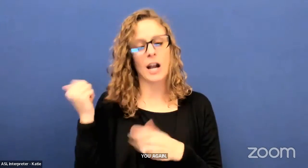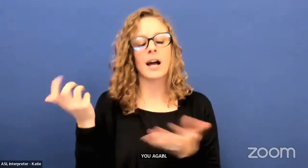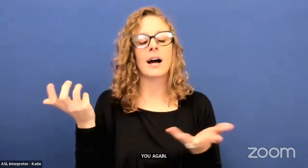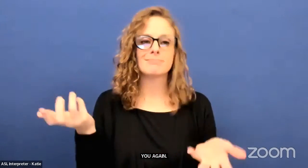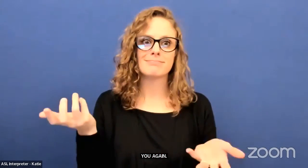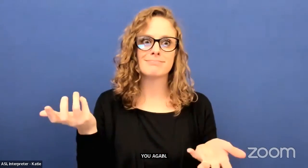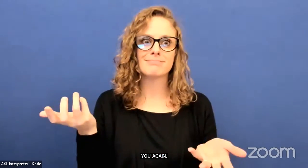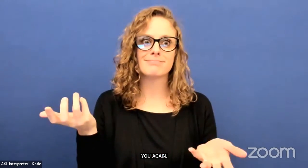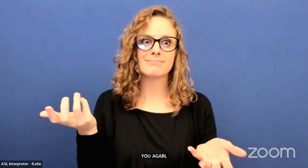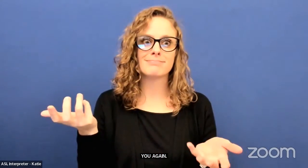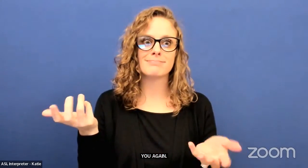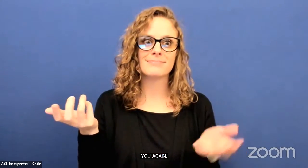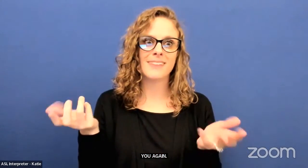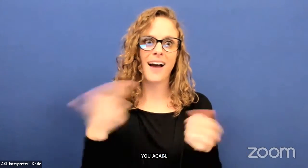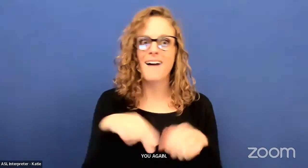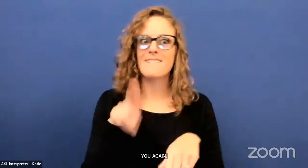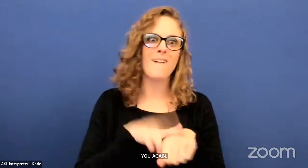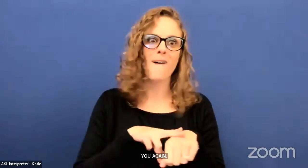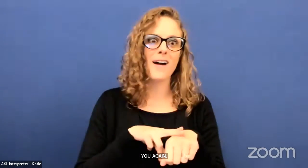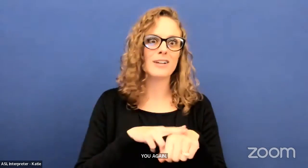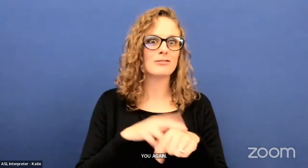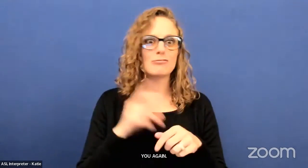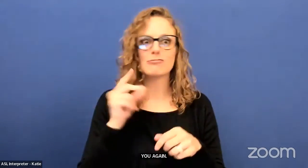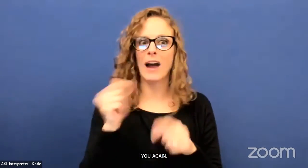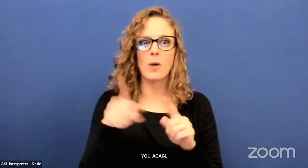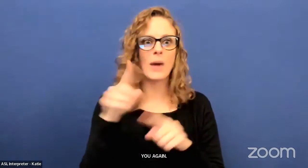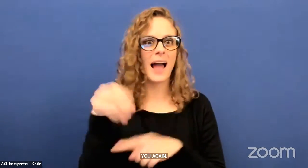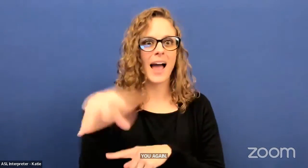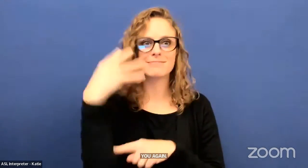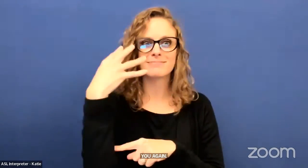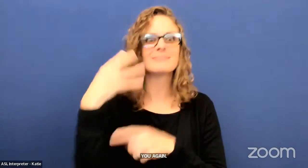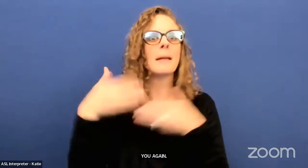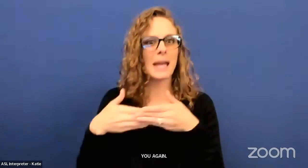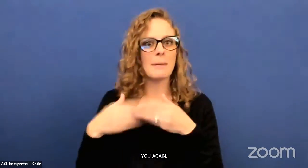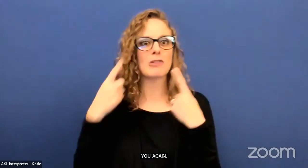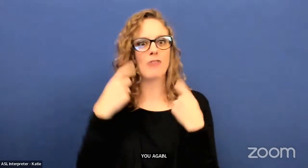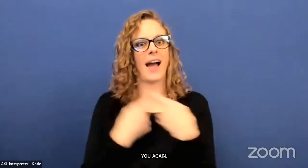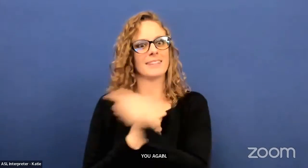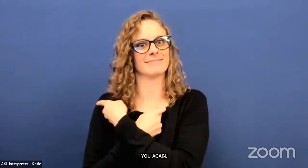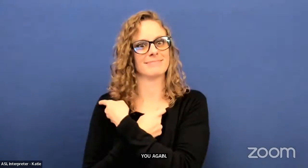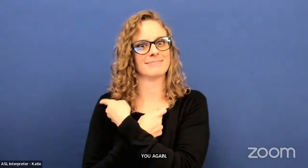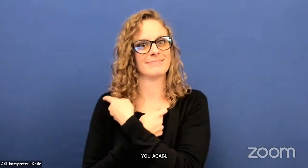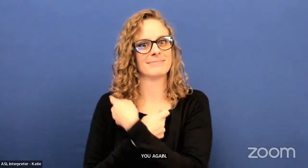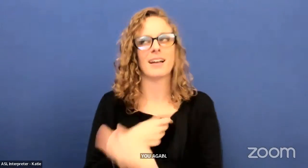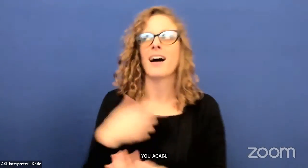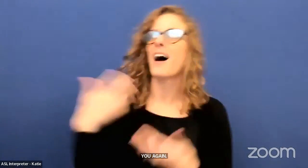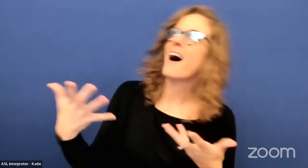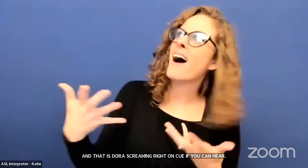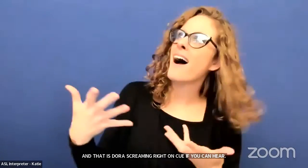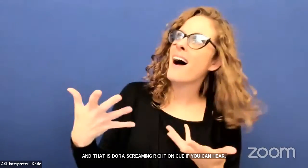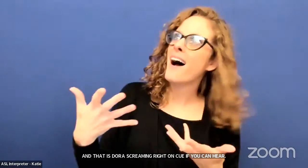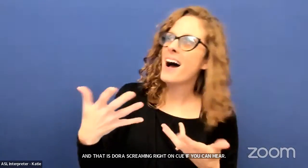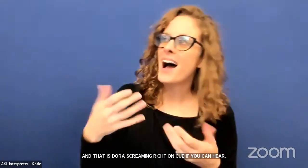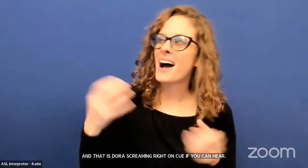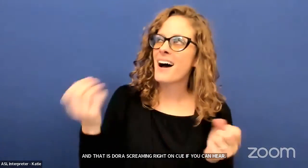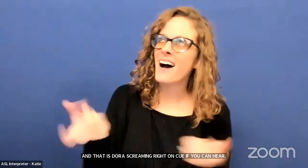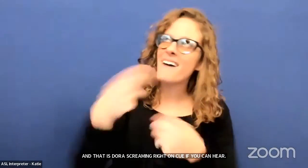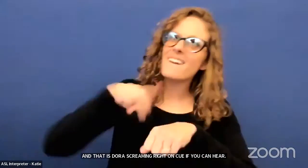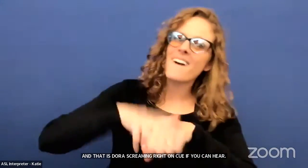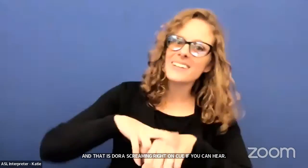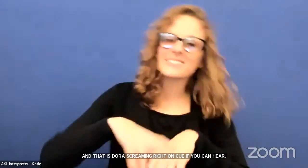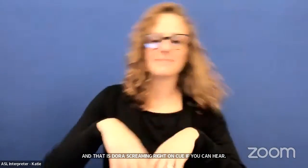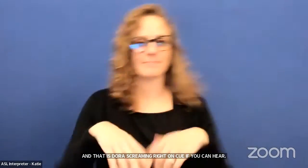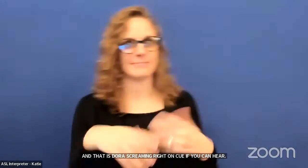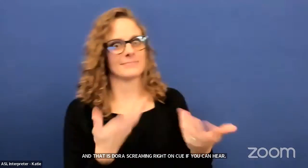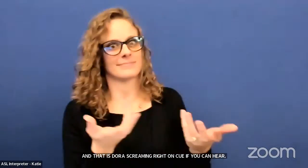back. I would be disappointed if it were otherwise. Exactly. So thank you all for